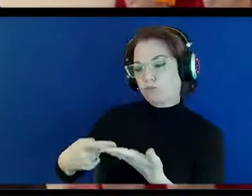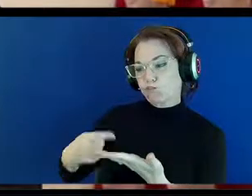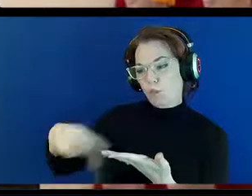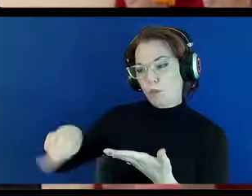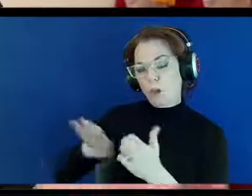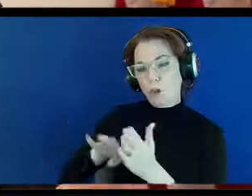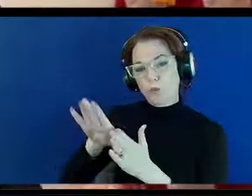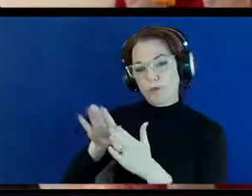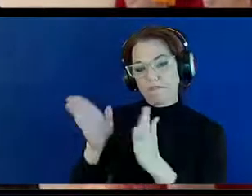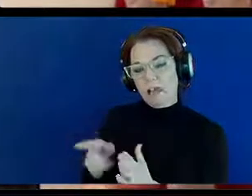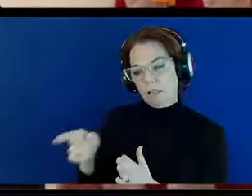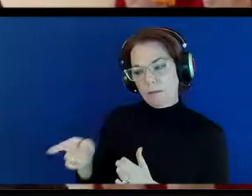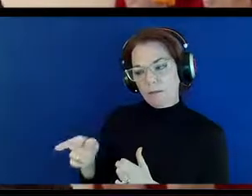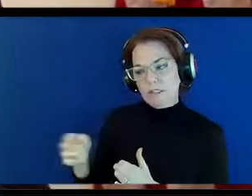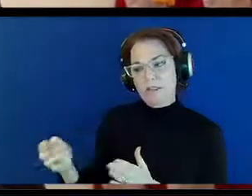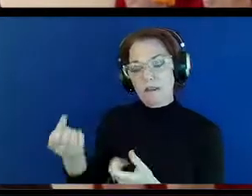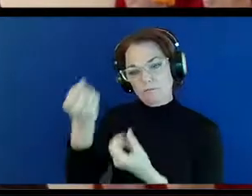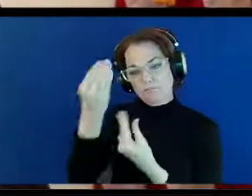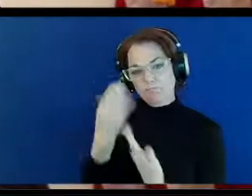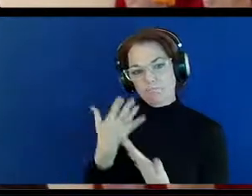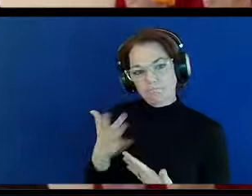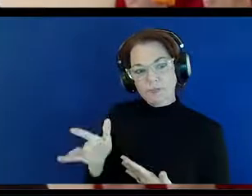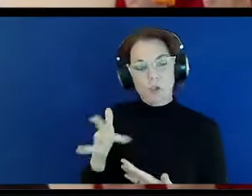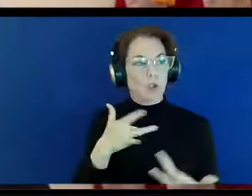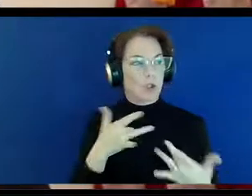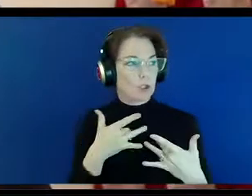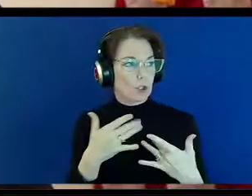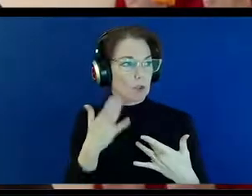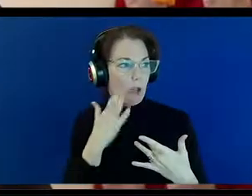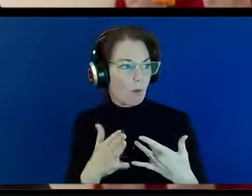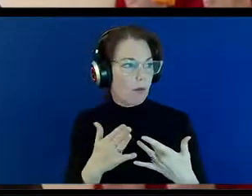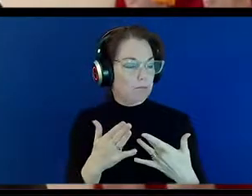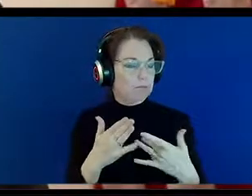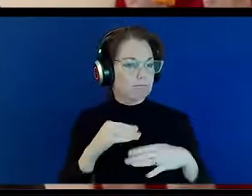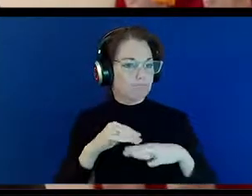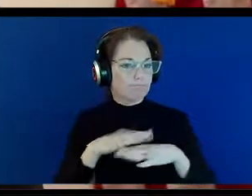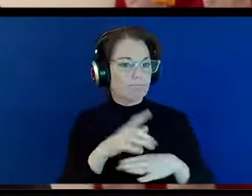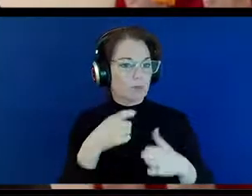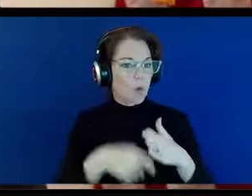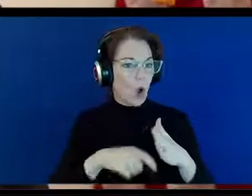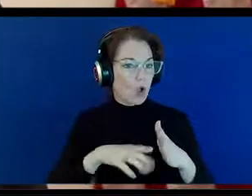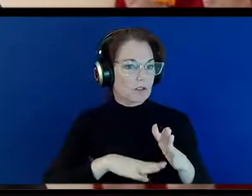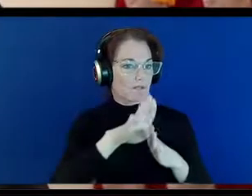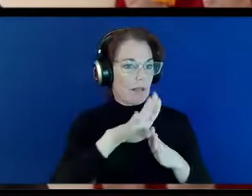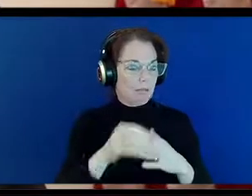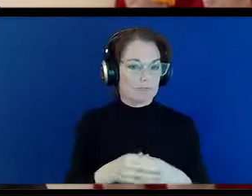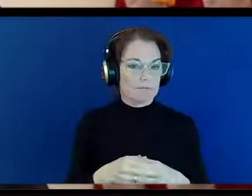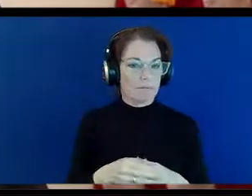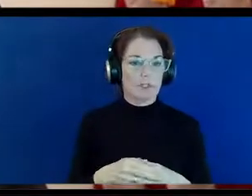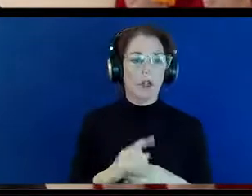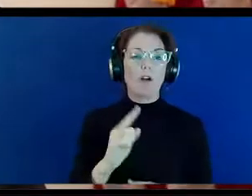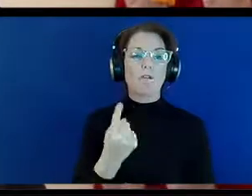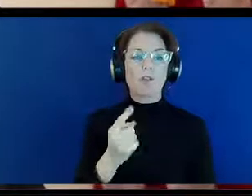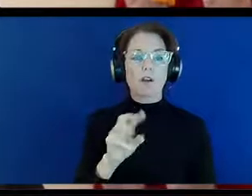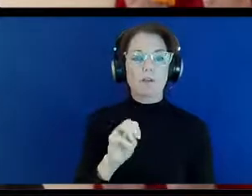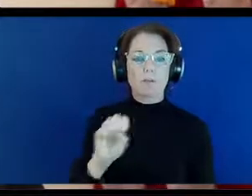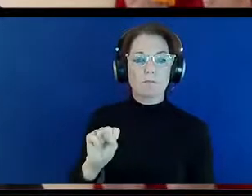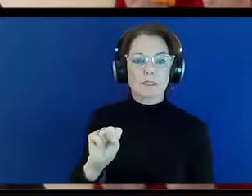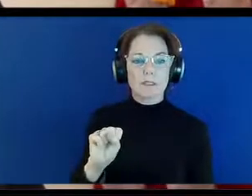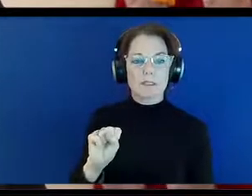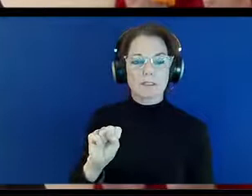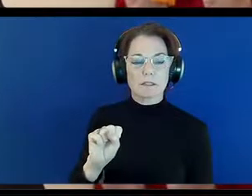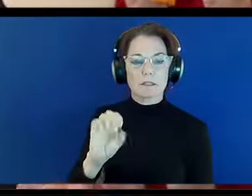that could raise the cost of any development. But I'd like to start with Ms. Cleveland